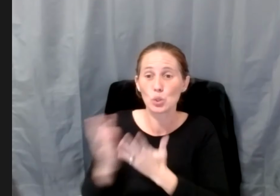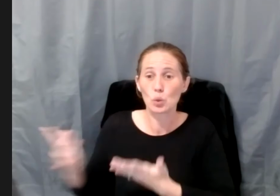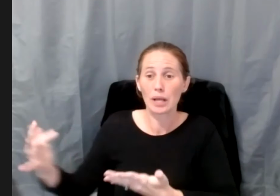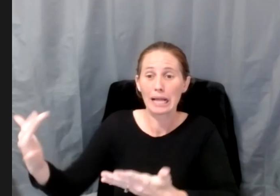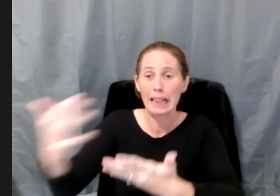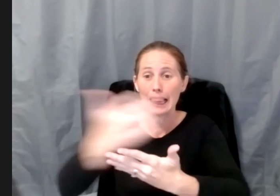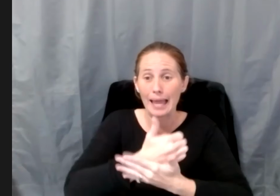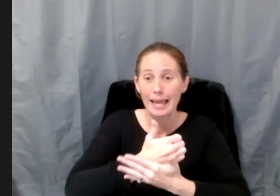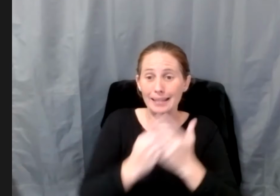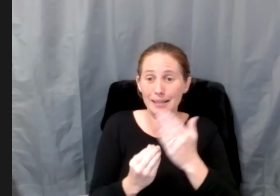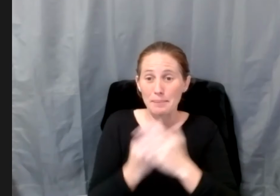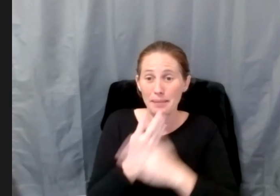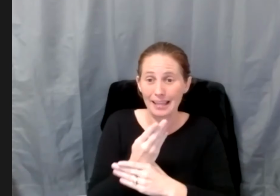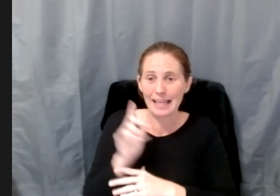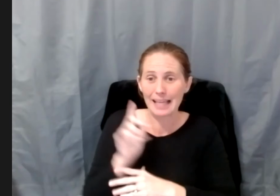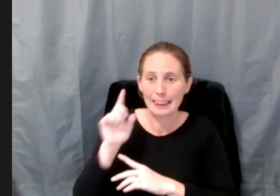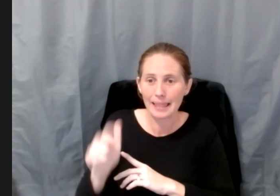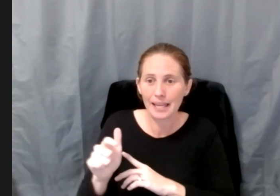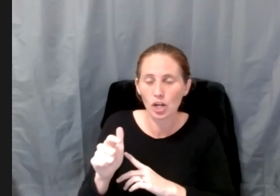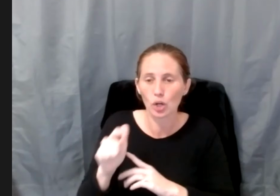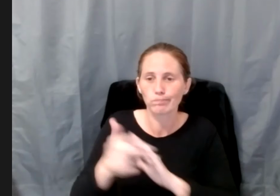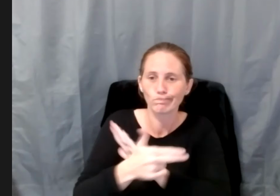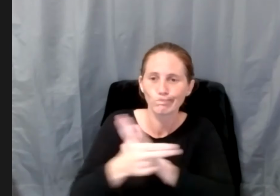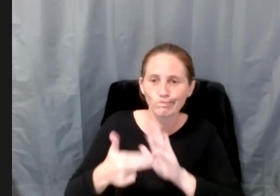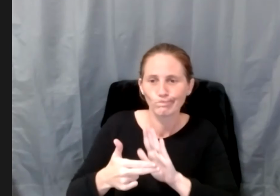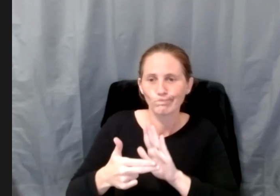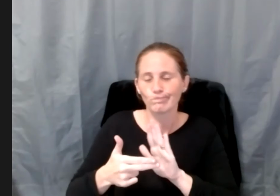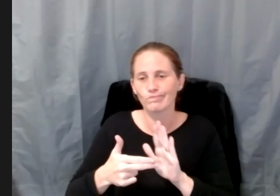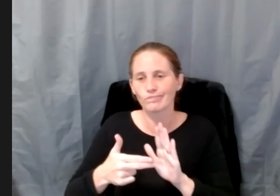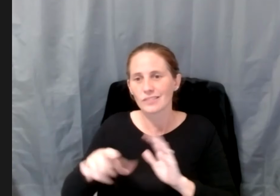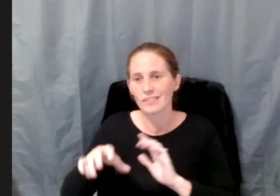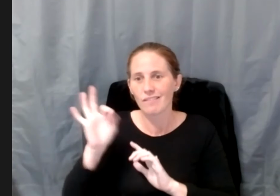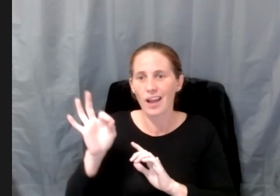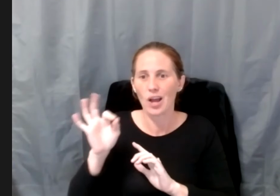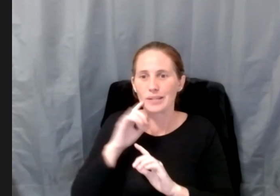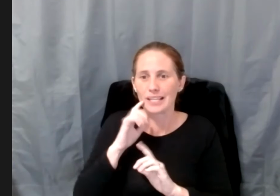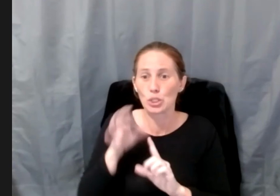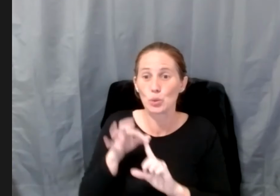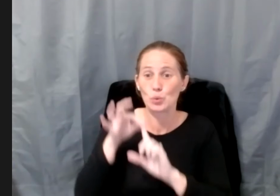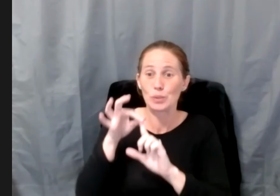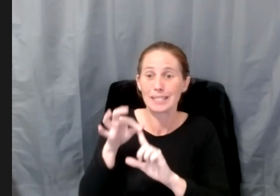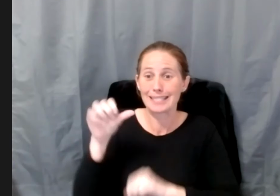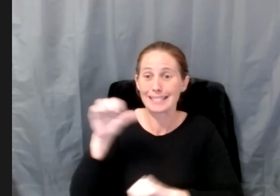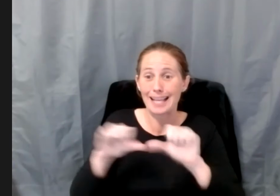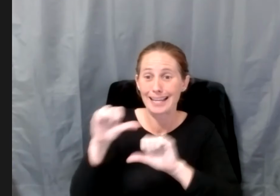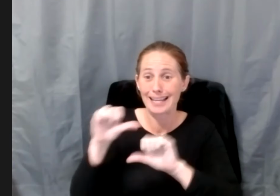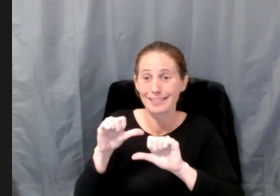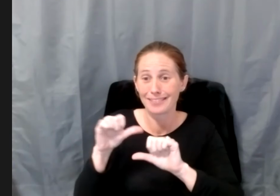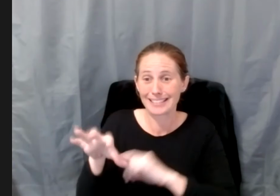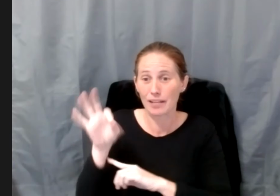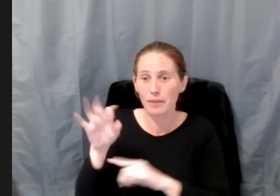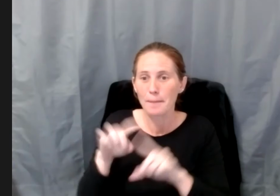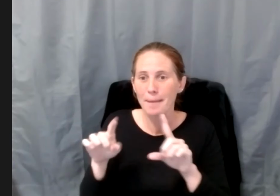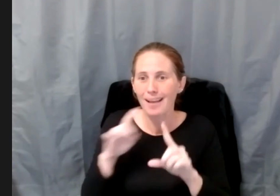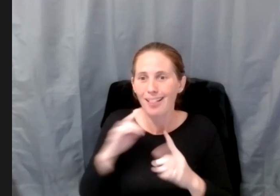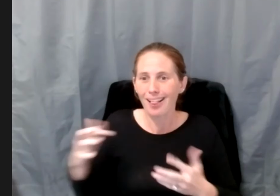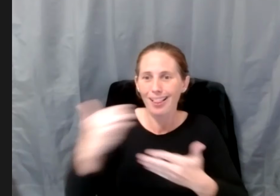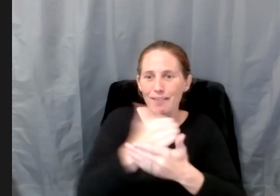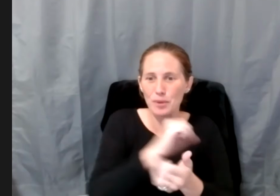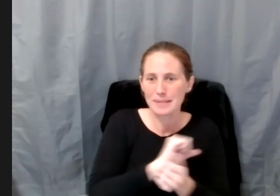scientific, um, rarities or unique scientific, um, discoveries, but actually they were collected by enslaved people. There was a lot of